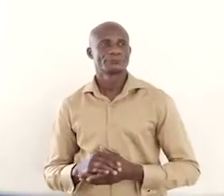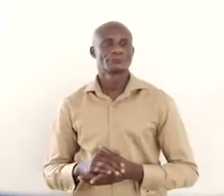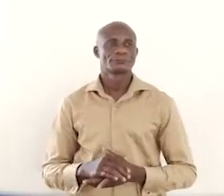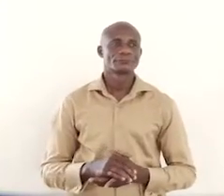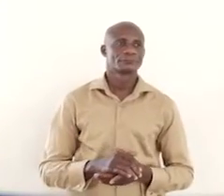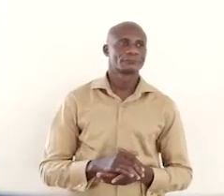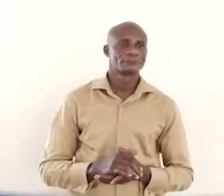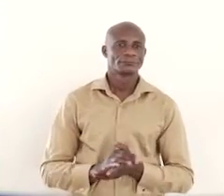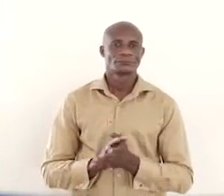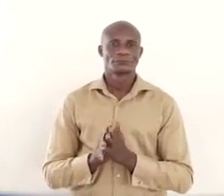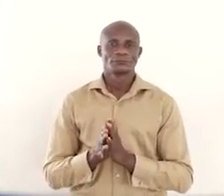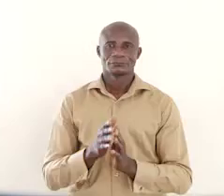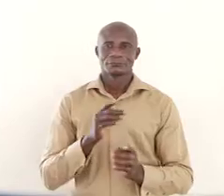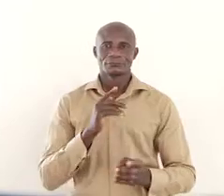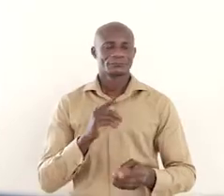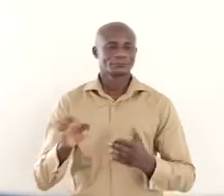about